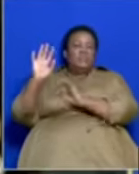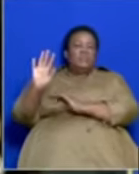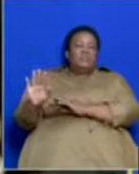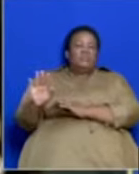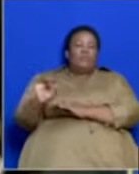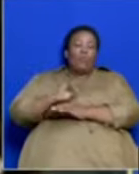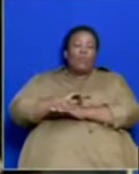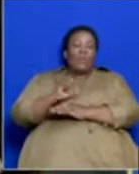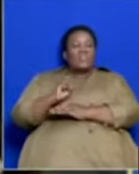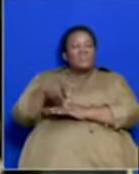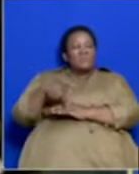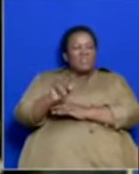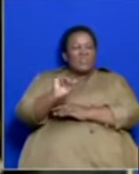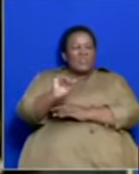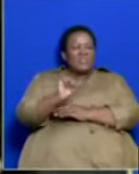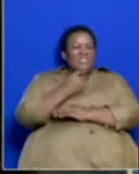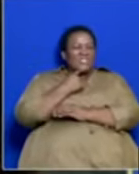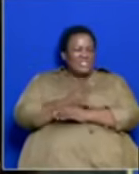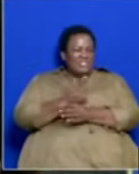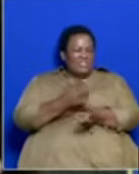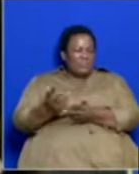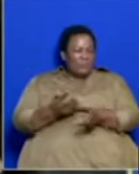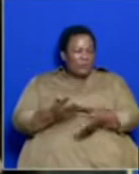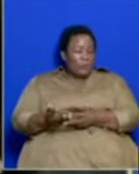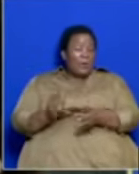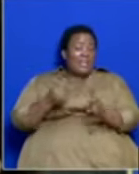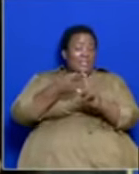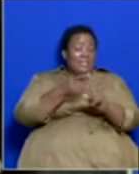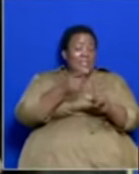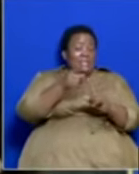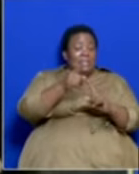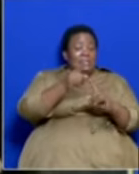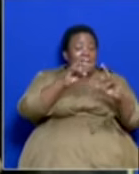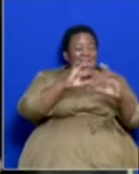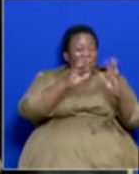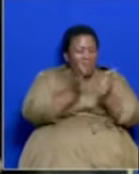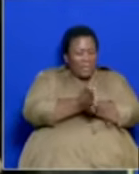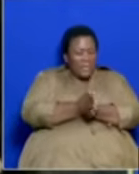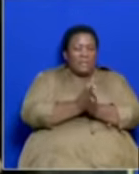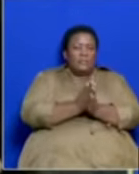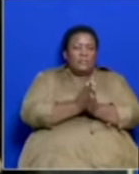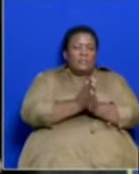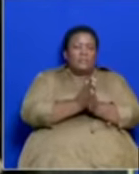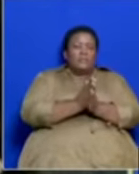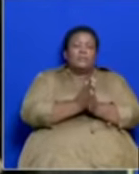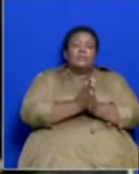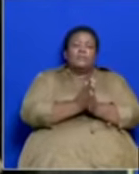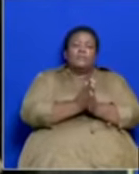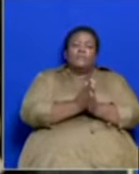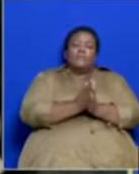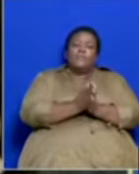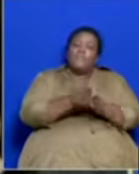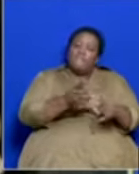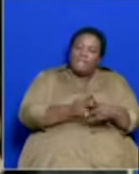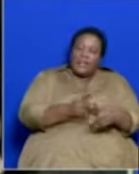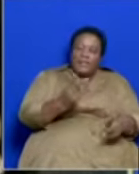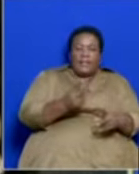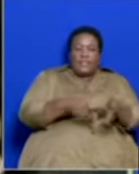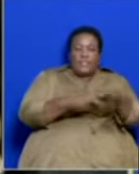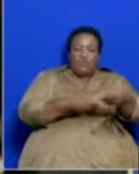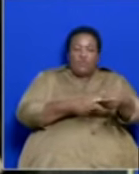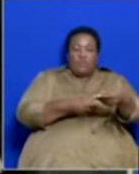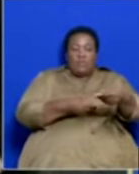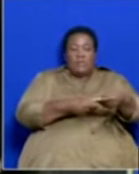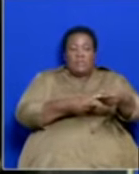says until you've bedded everything together and you have a docket that goes to that's approved by the